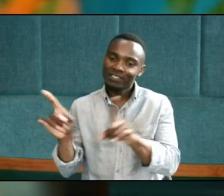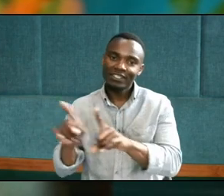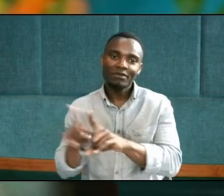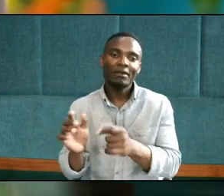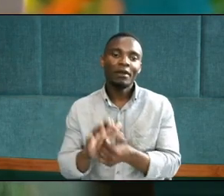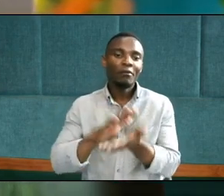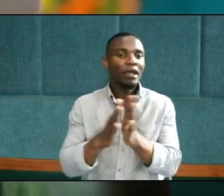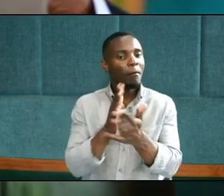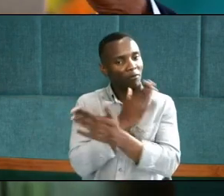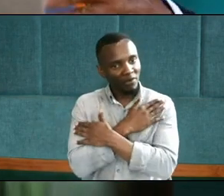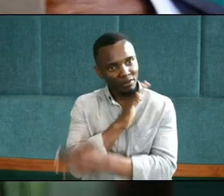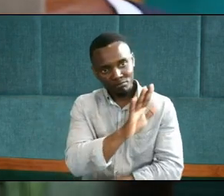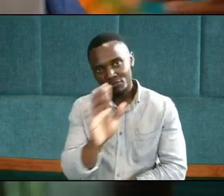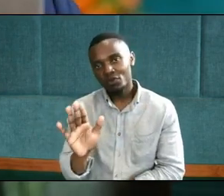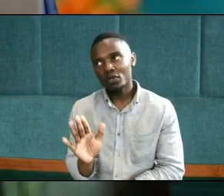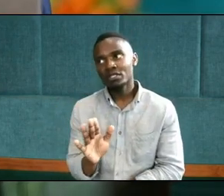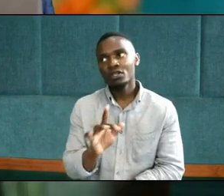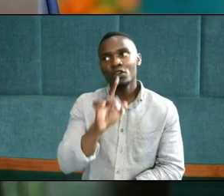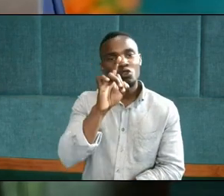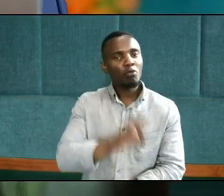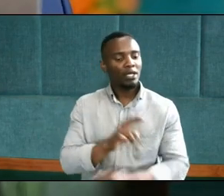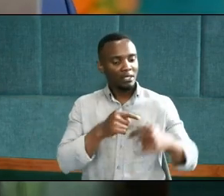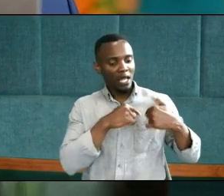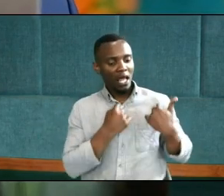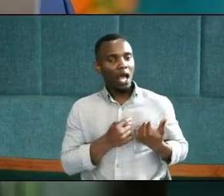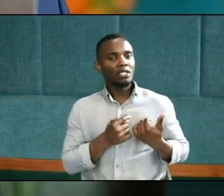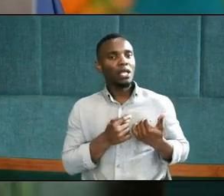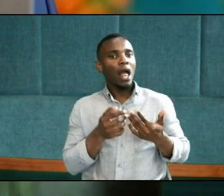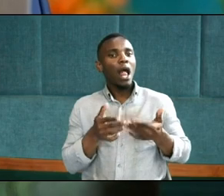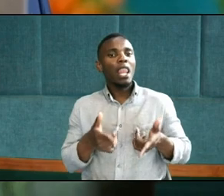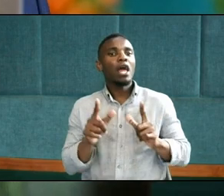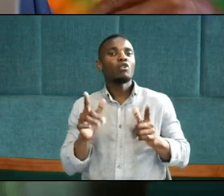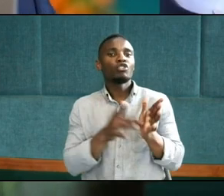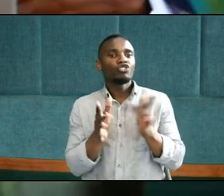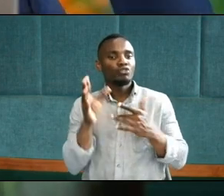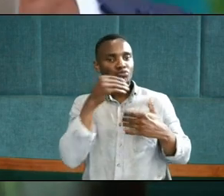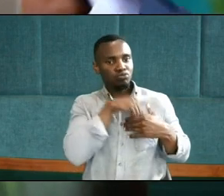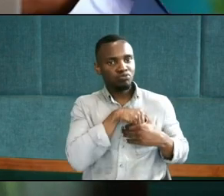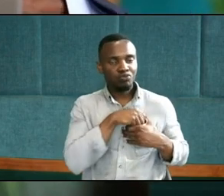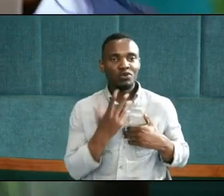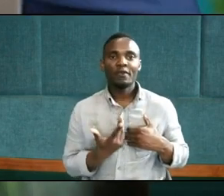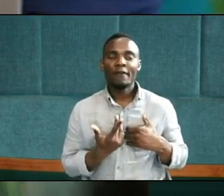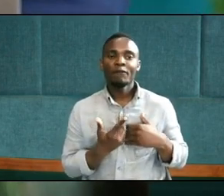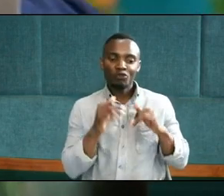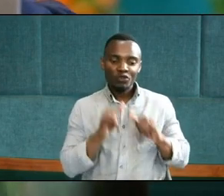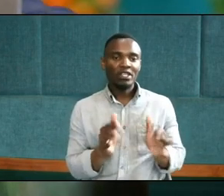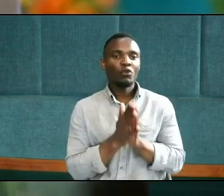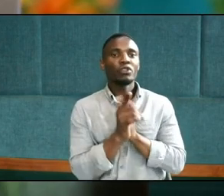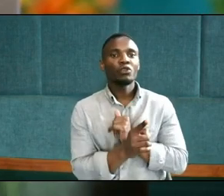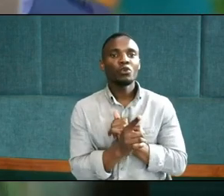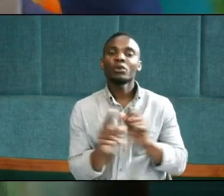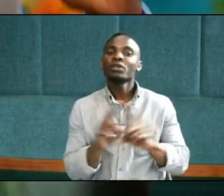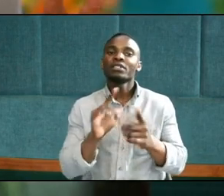Our Rafiki Yako. Jesus must be your friend. You must open your heart for Jesus. Aingie, mukai na yeye. Our your